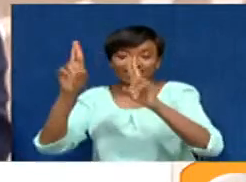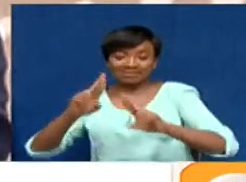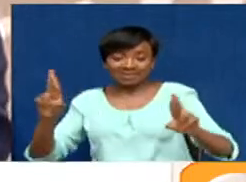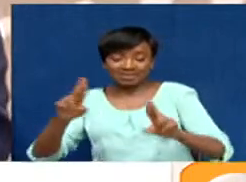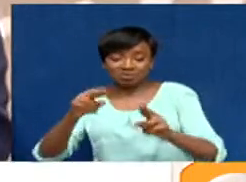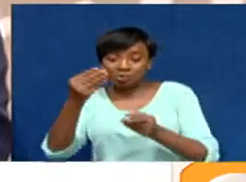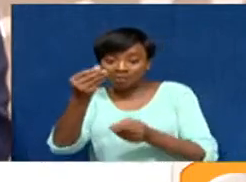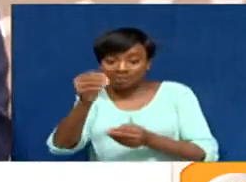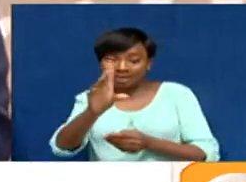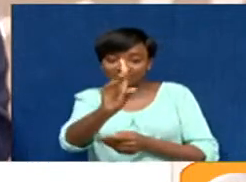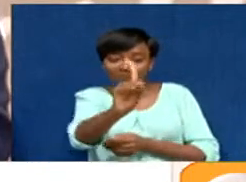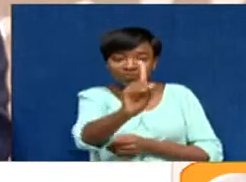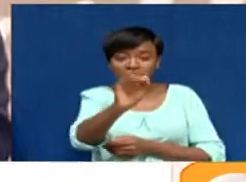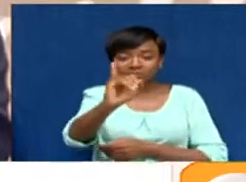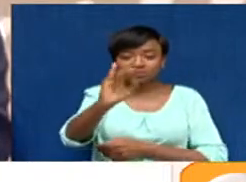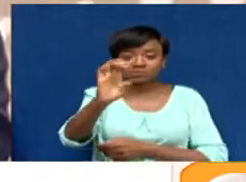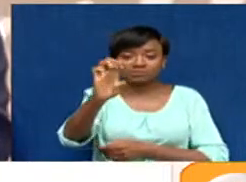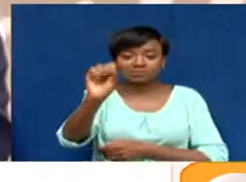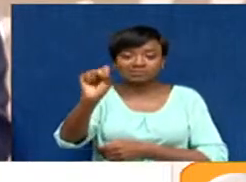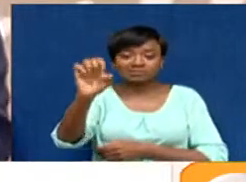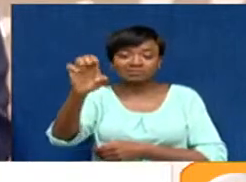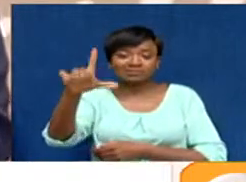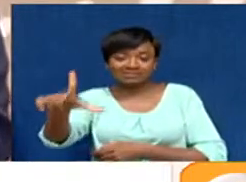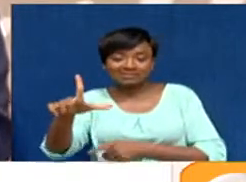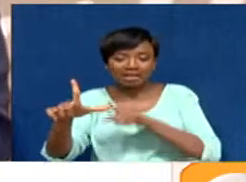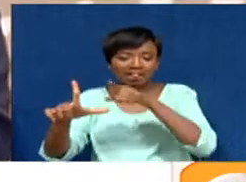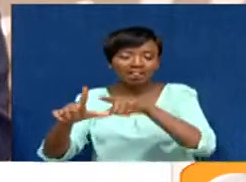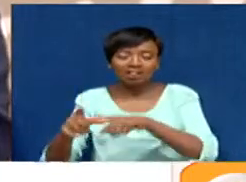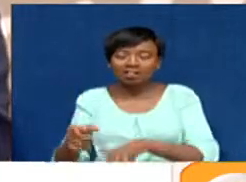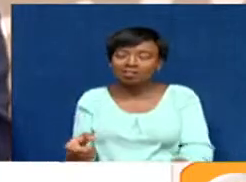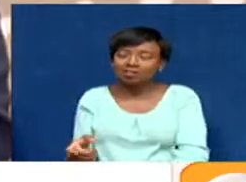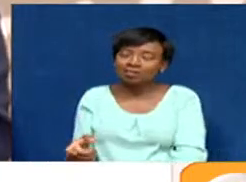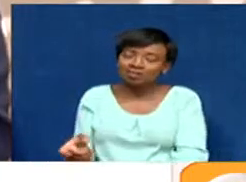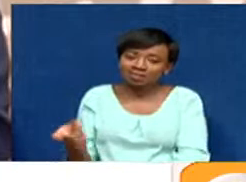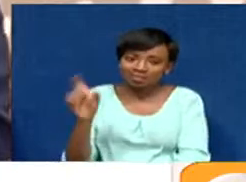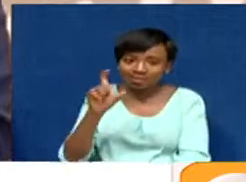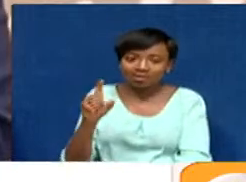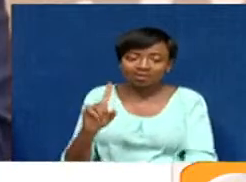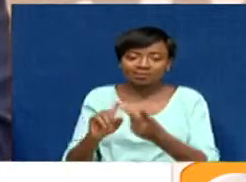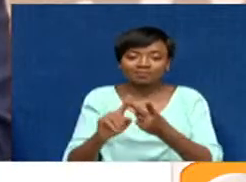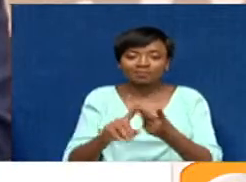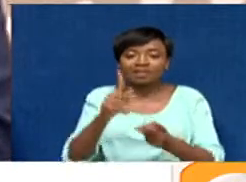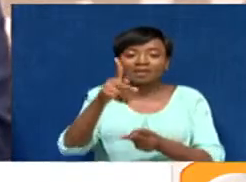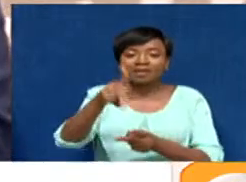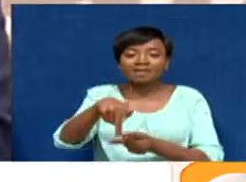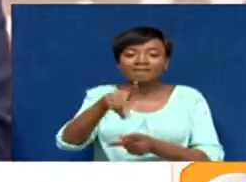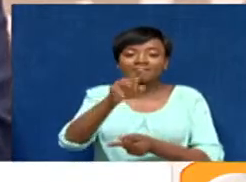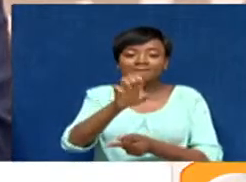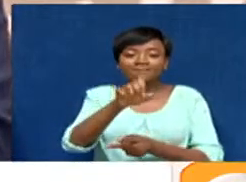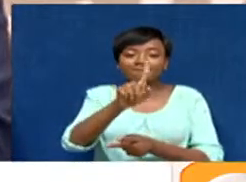gone up $260 per ton. Mm-hmm. And for super petrol, it's